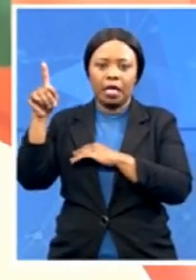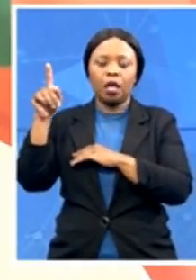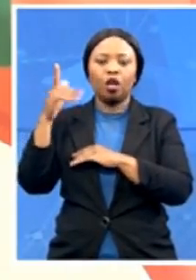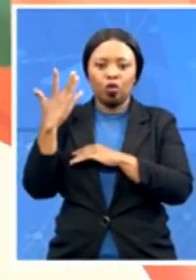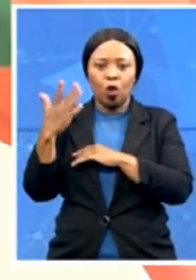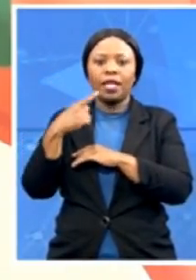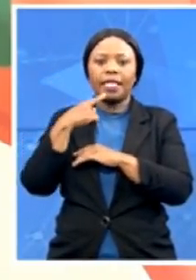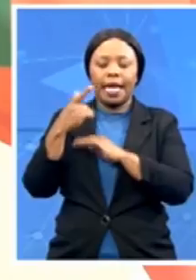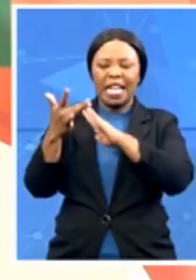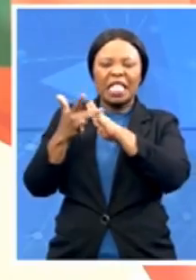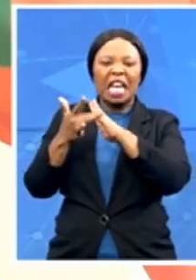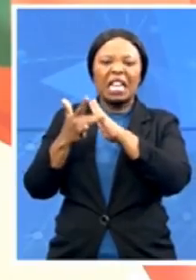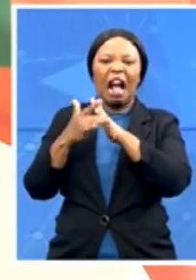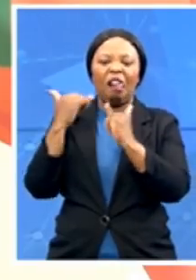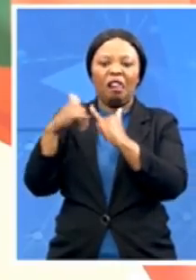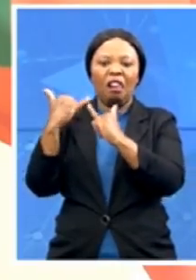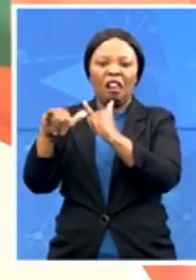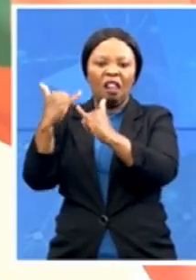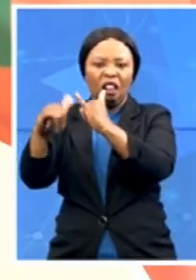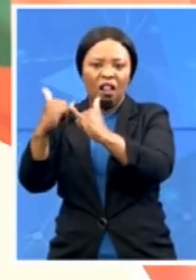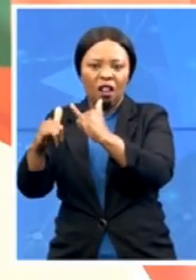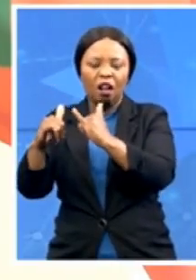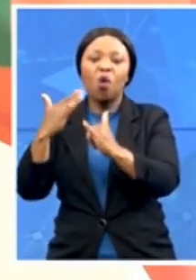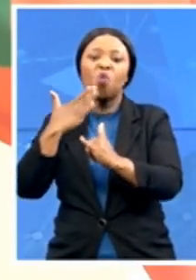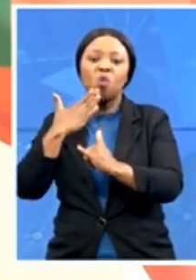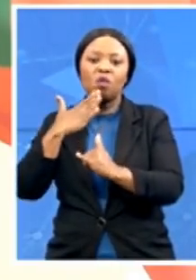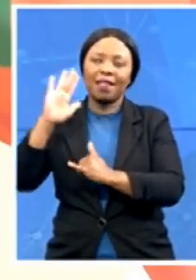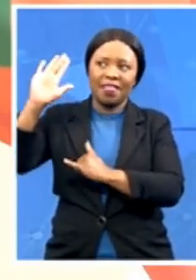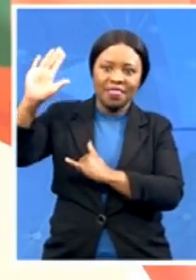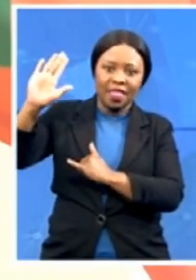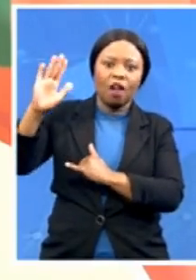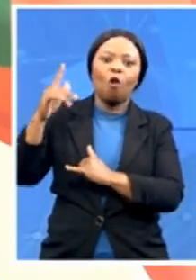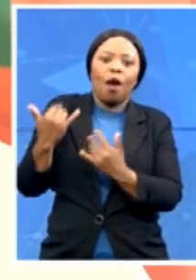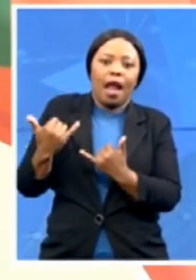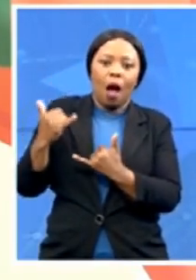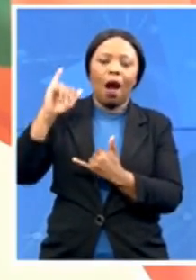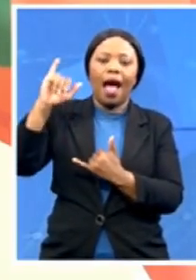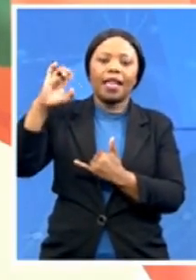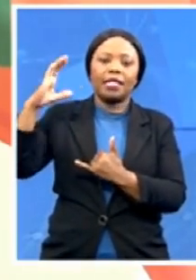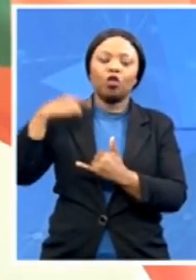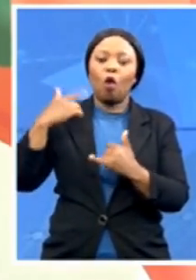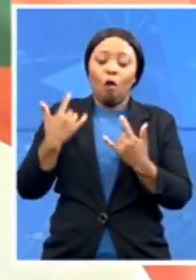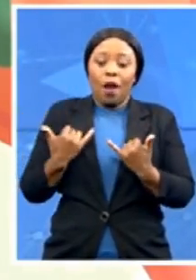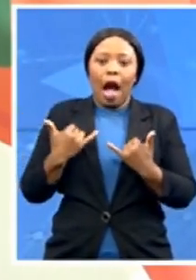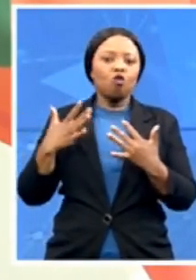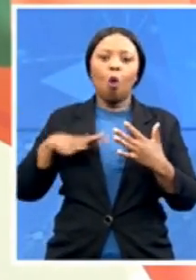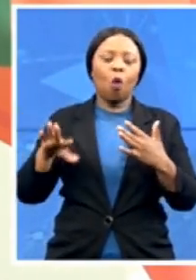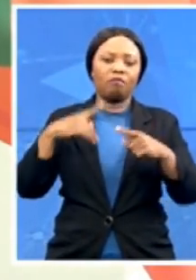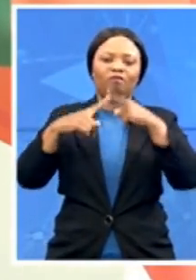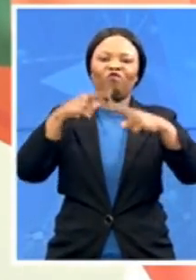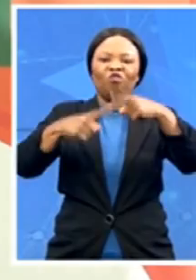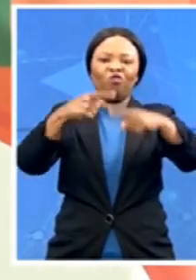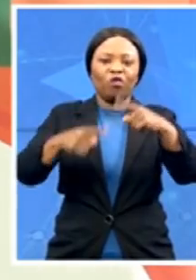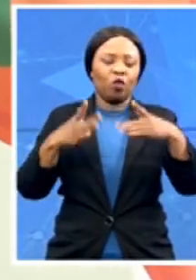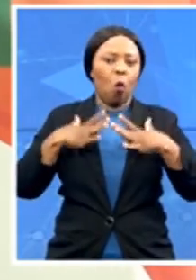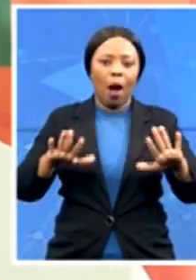of on their part. Okokwangoku asikafuna ukulwa kakhulu funeka sithi besizifakile